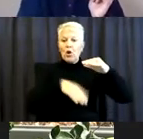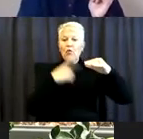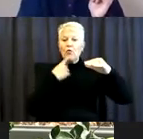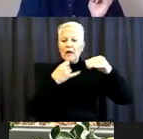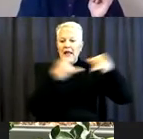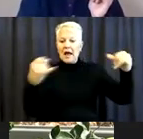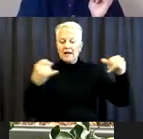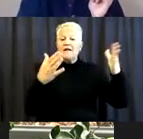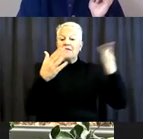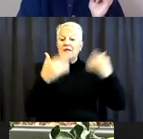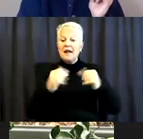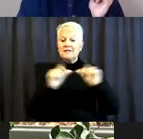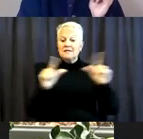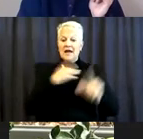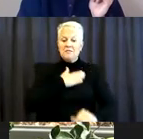slide, please.